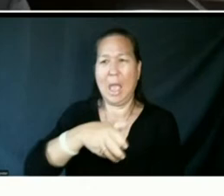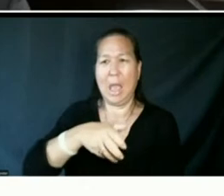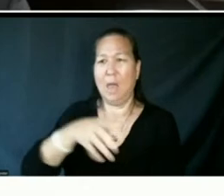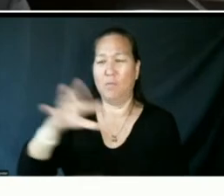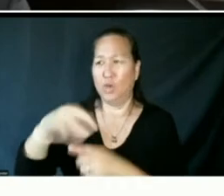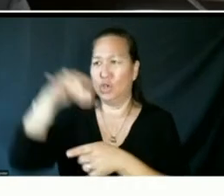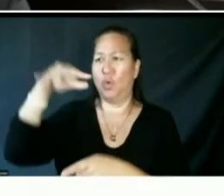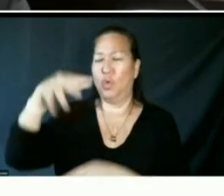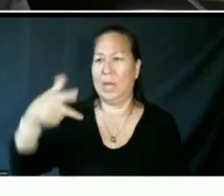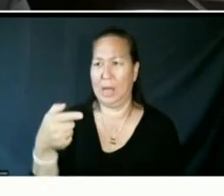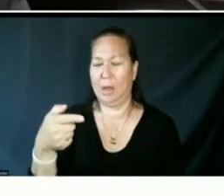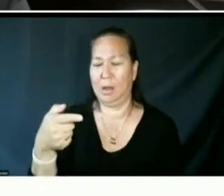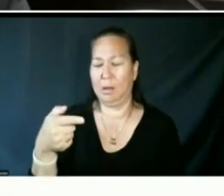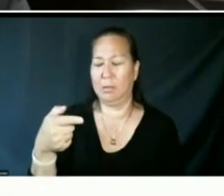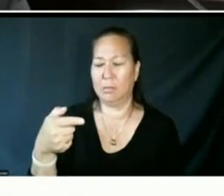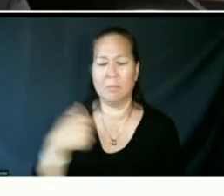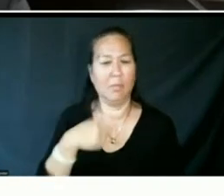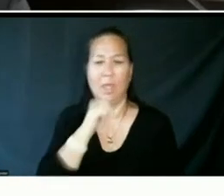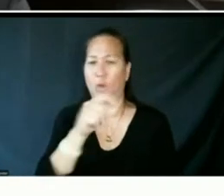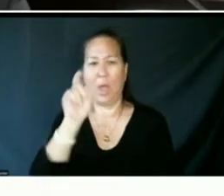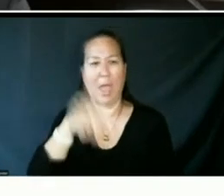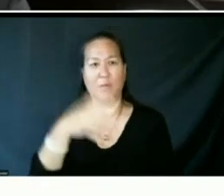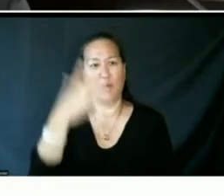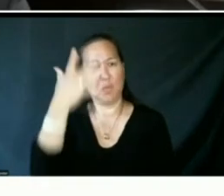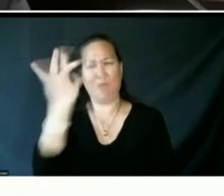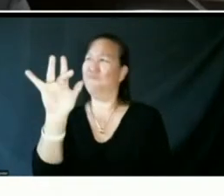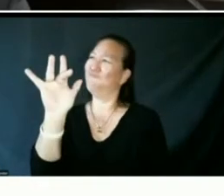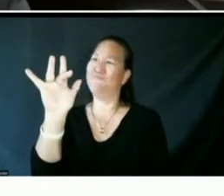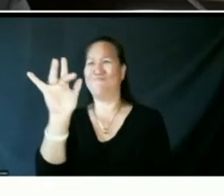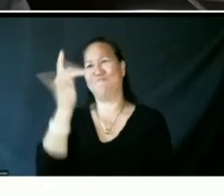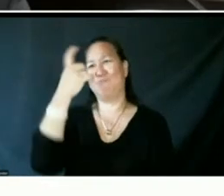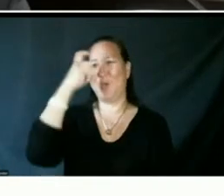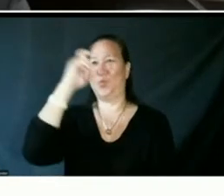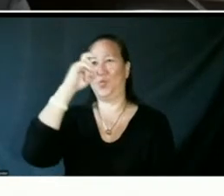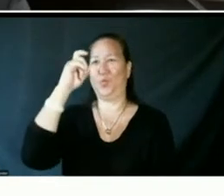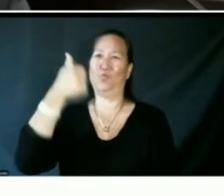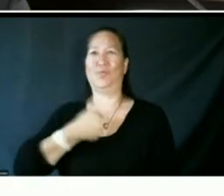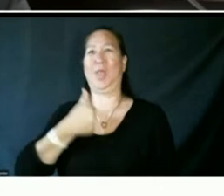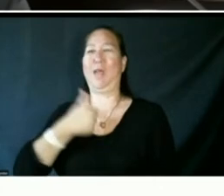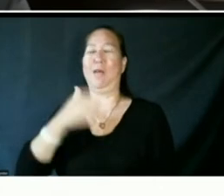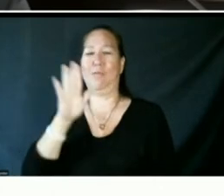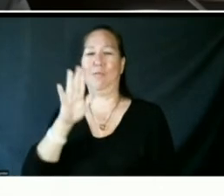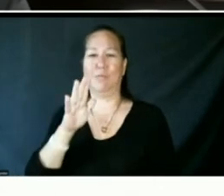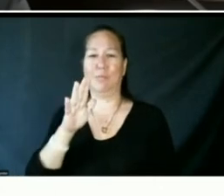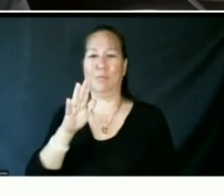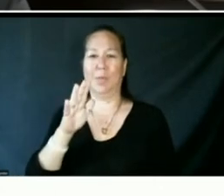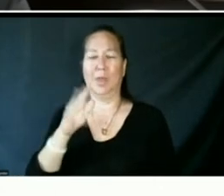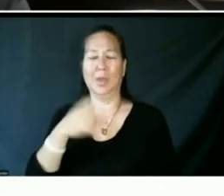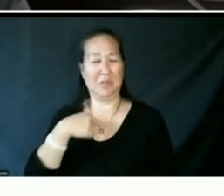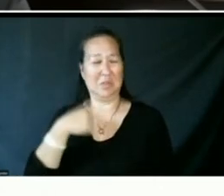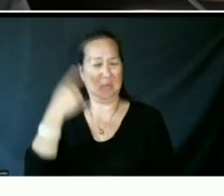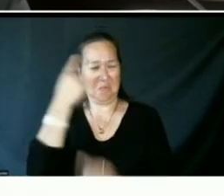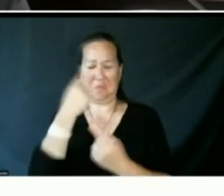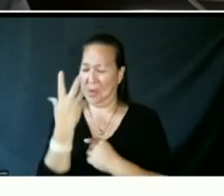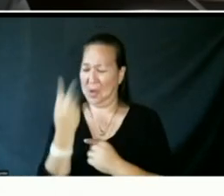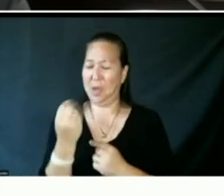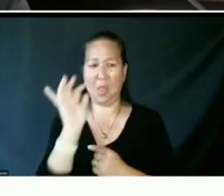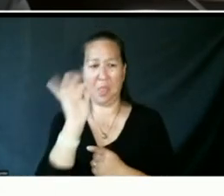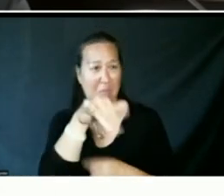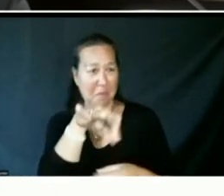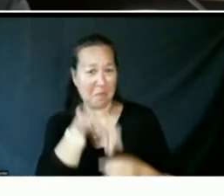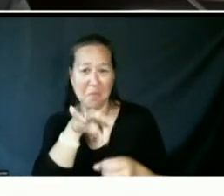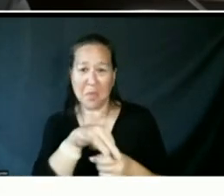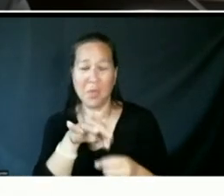I don't have to be a genius to figure out what happened. Mm-hmm. And I don't have to be a genius to figure out that those votes are not